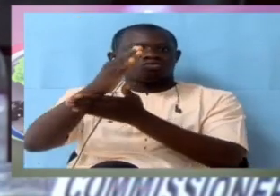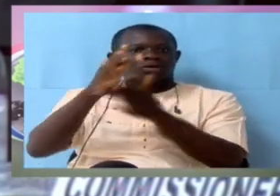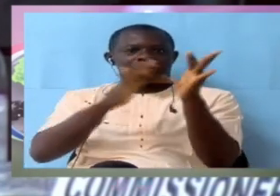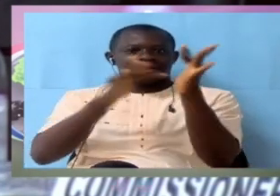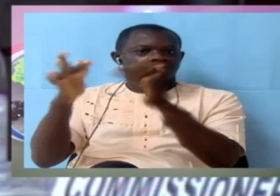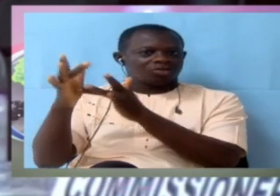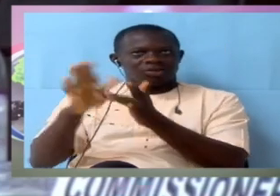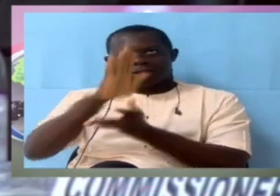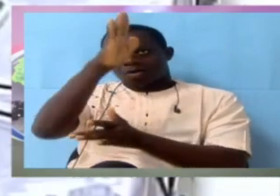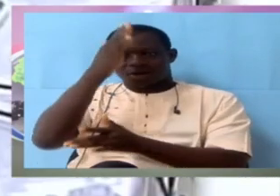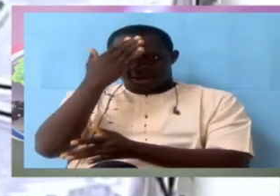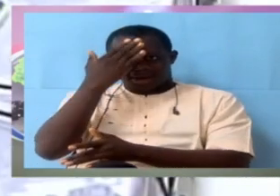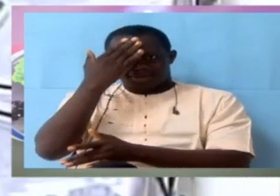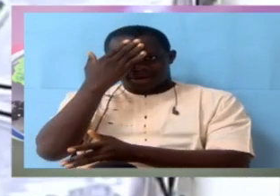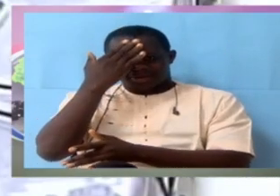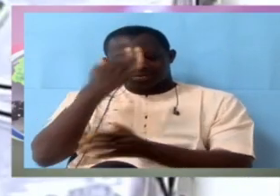Lord. Amen.